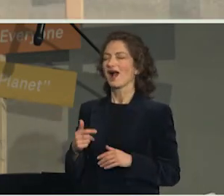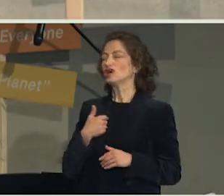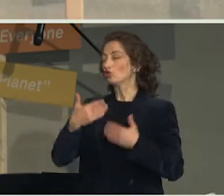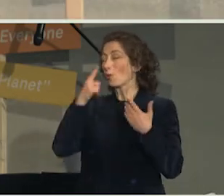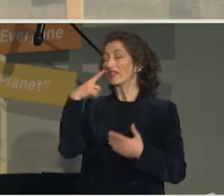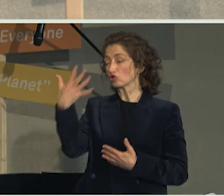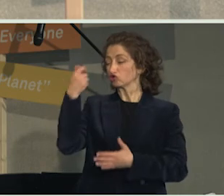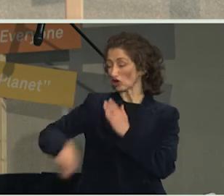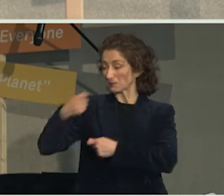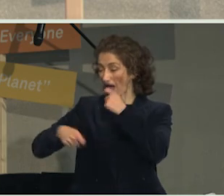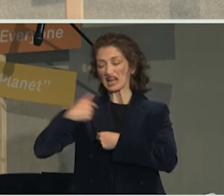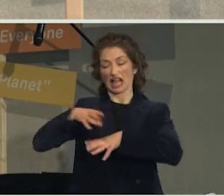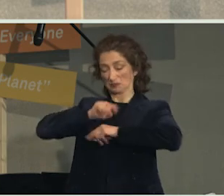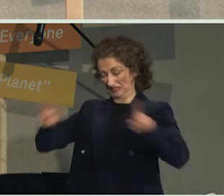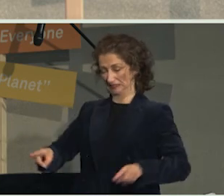Elf Club.